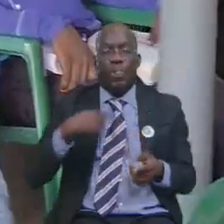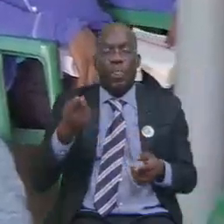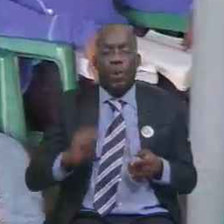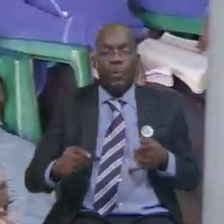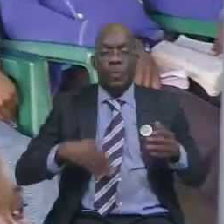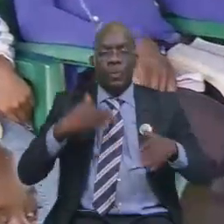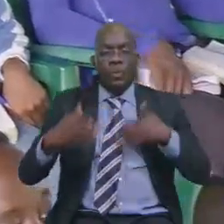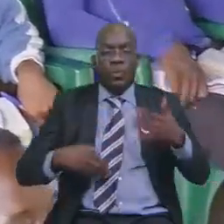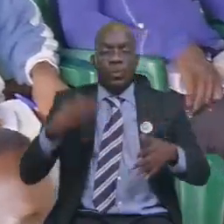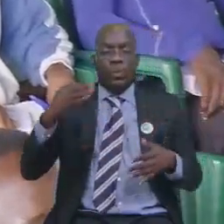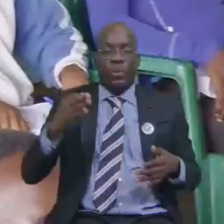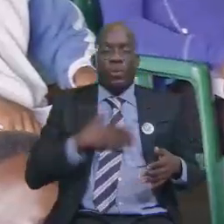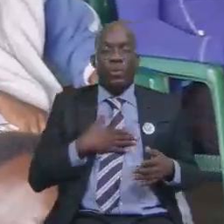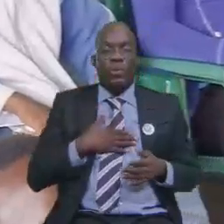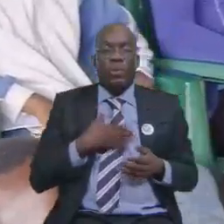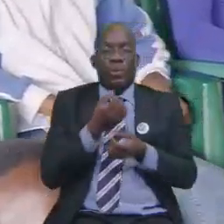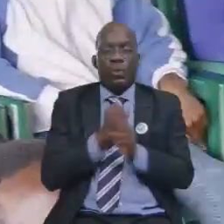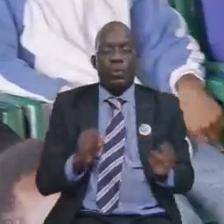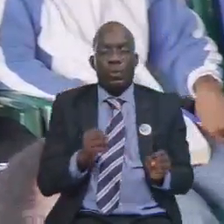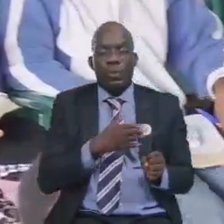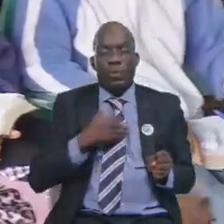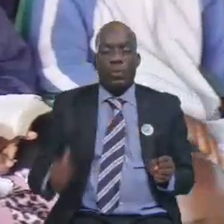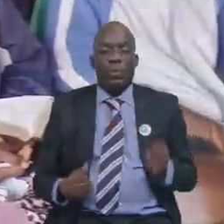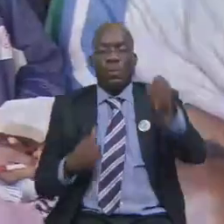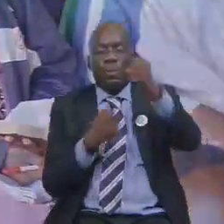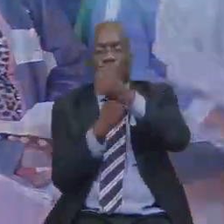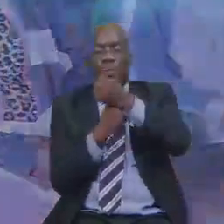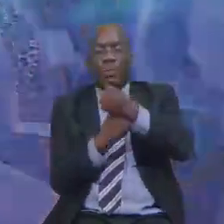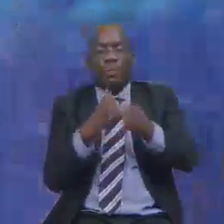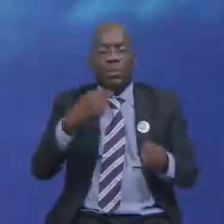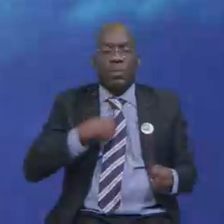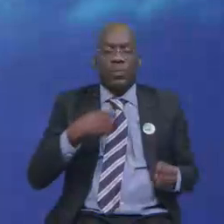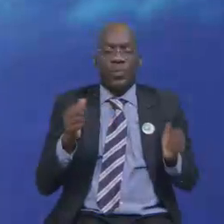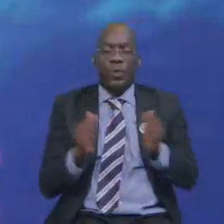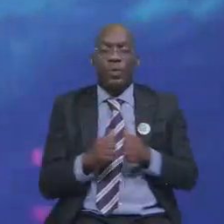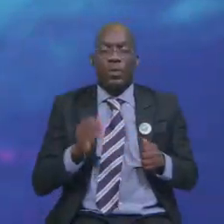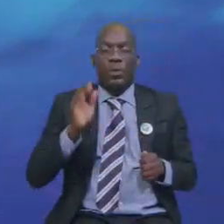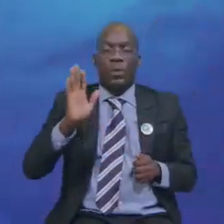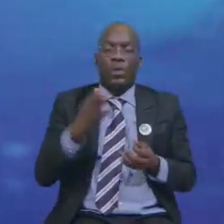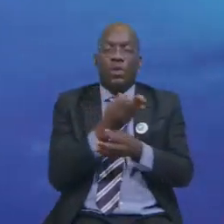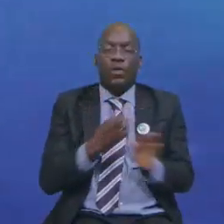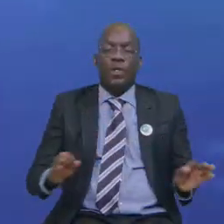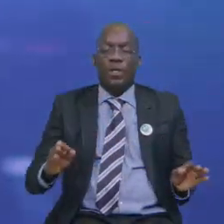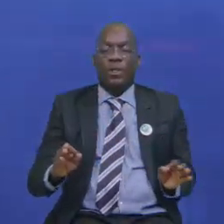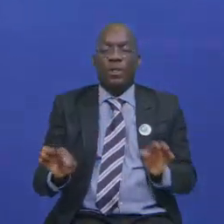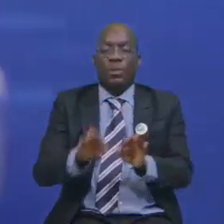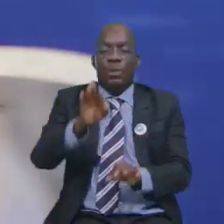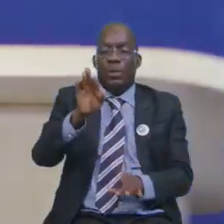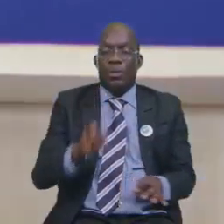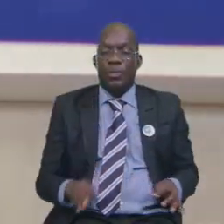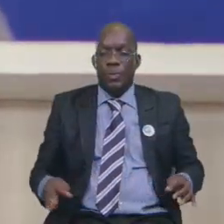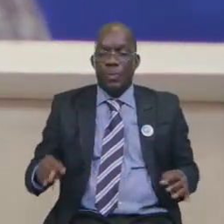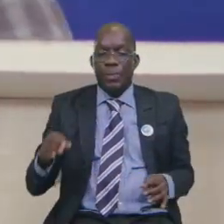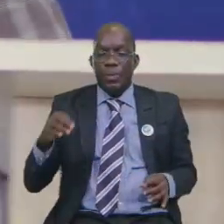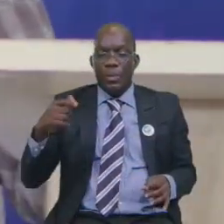of thy salvation, and uphold me with thy free spirit. In